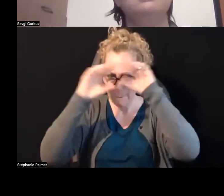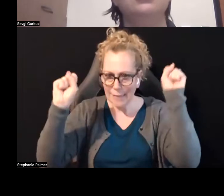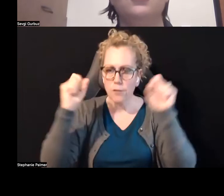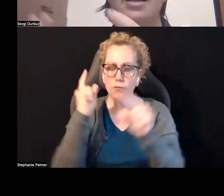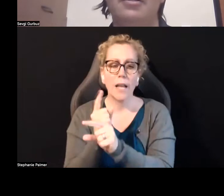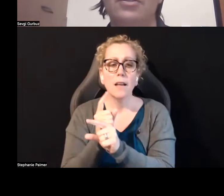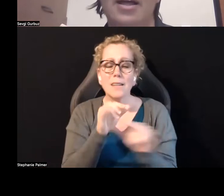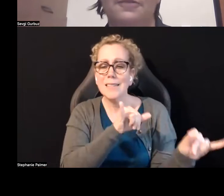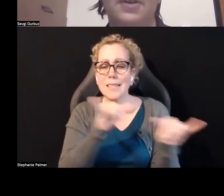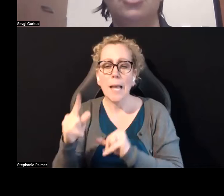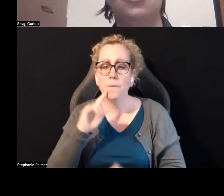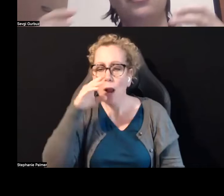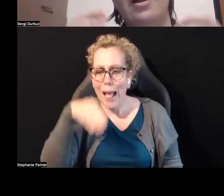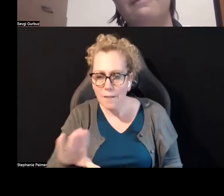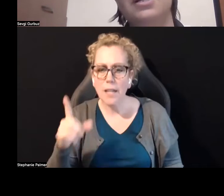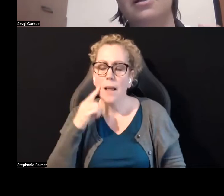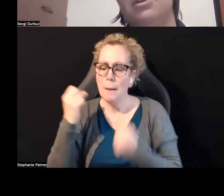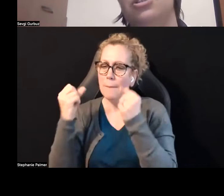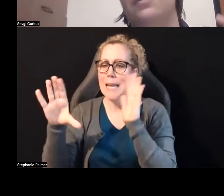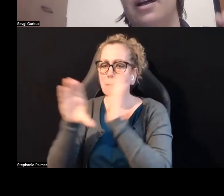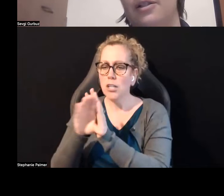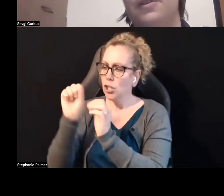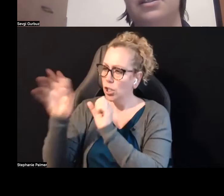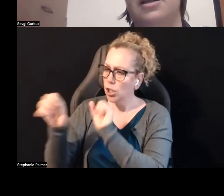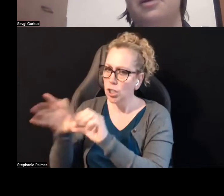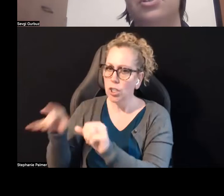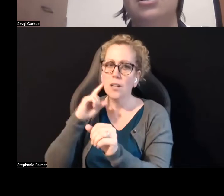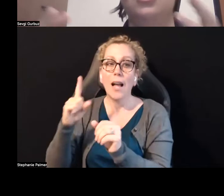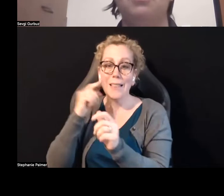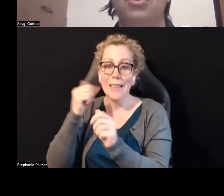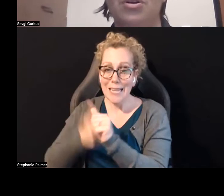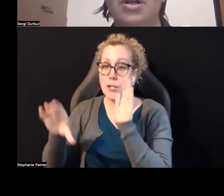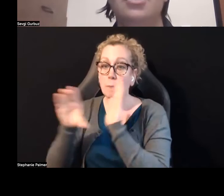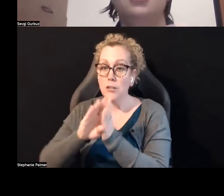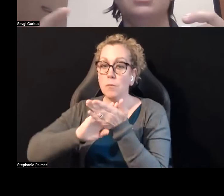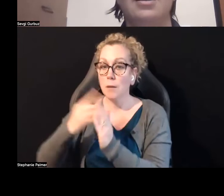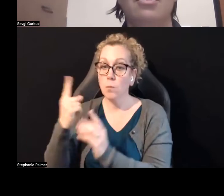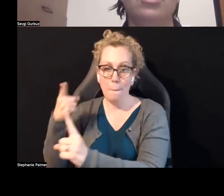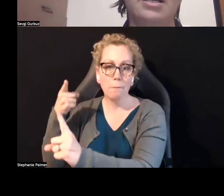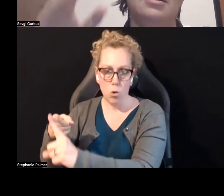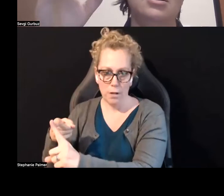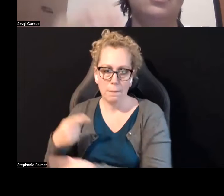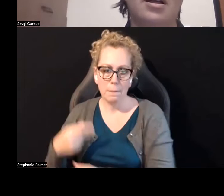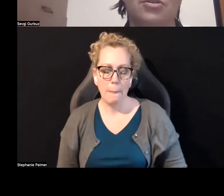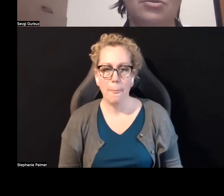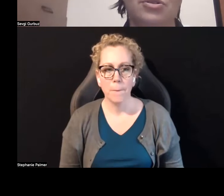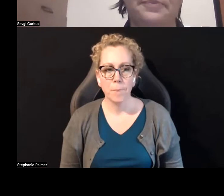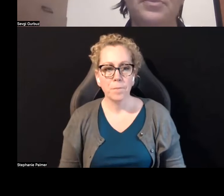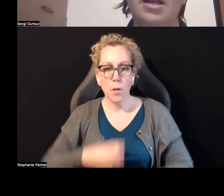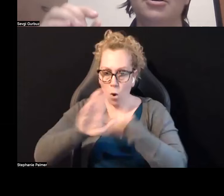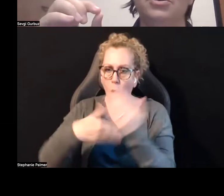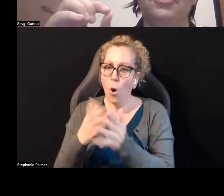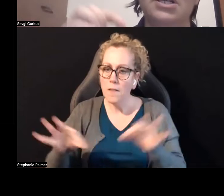do the same thing for the elephant. And so for every image of the elephant that I presented the computer, it would calculate these